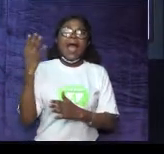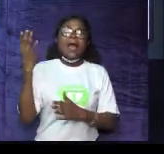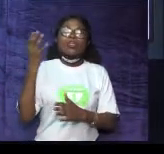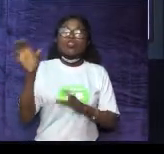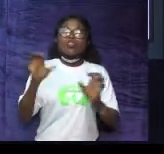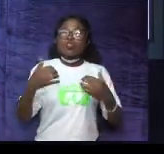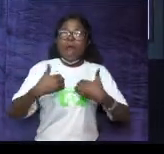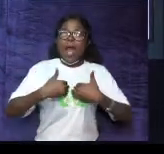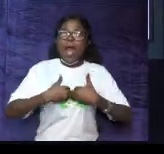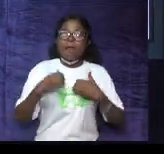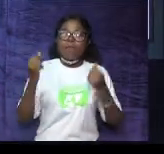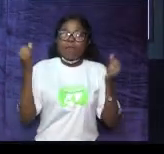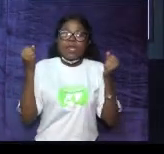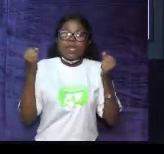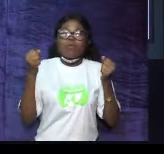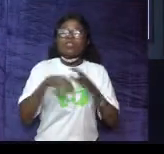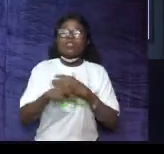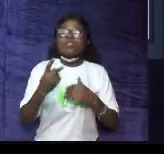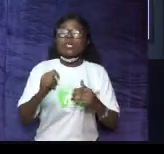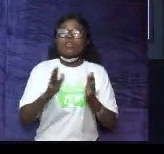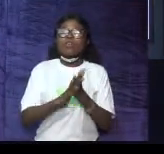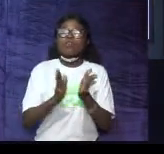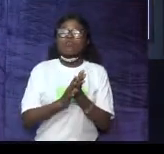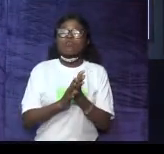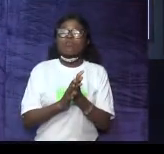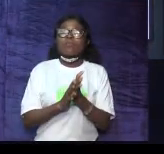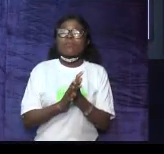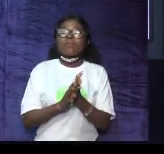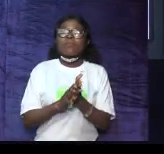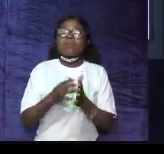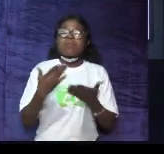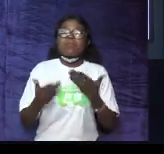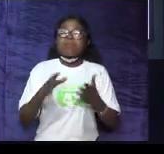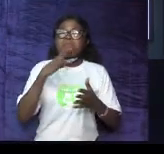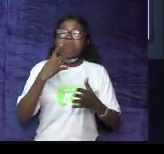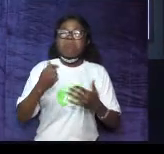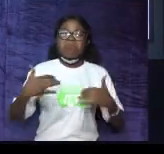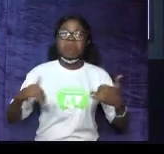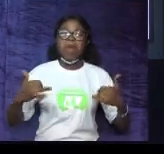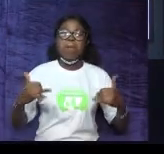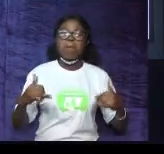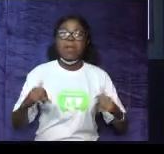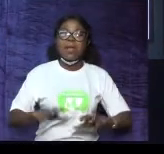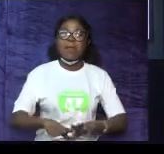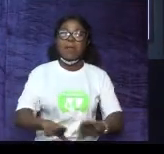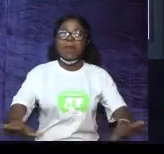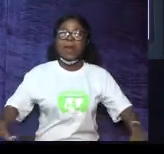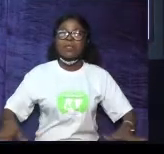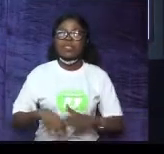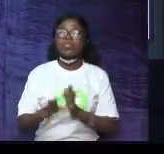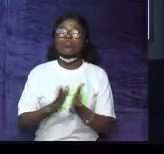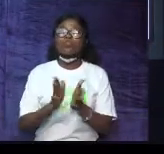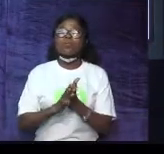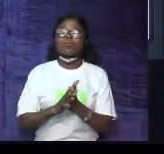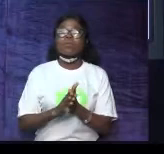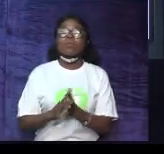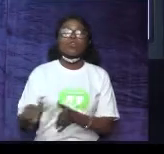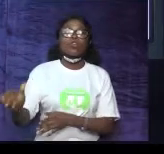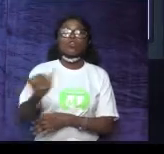Are there air conditioners in your classrooms? Is there a playing field in your